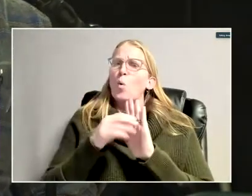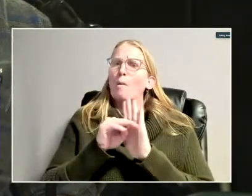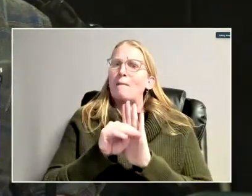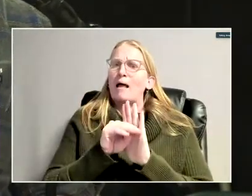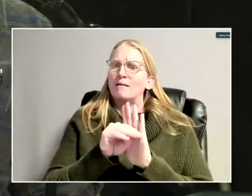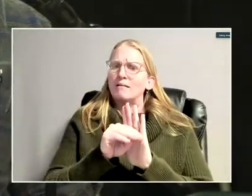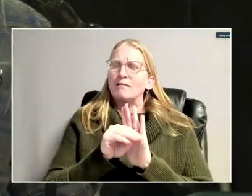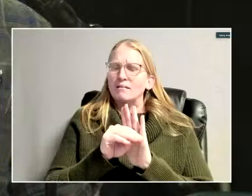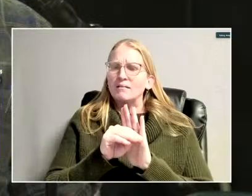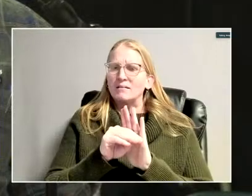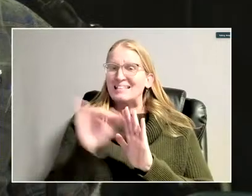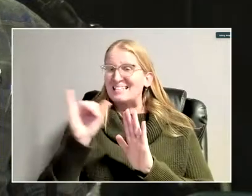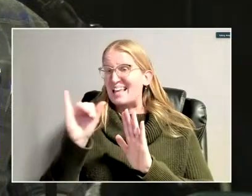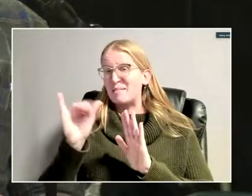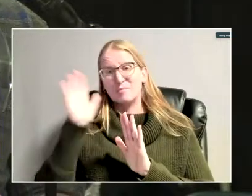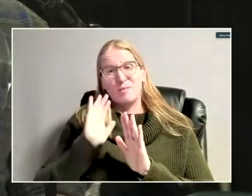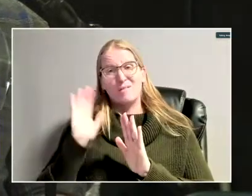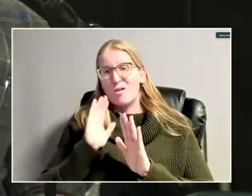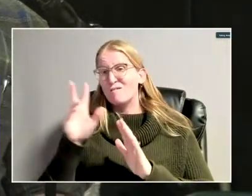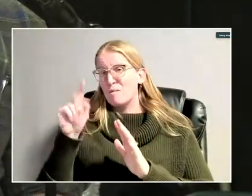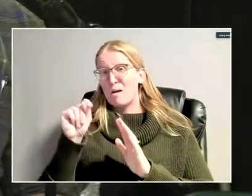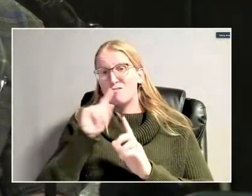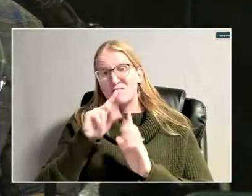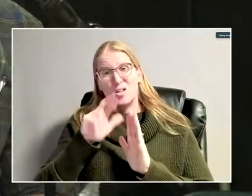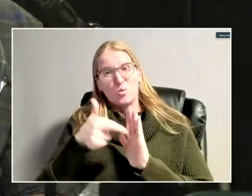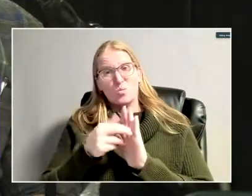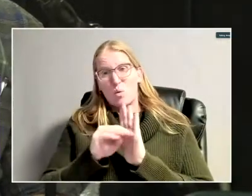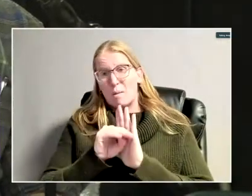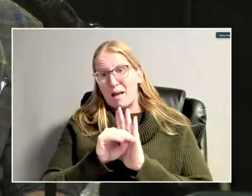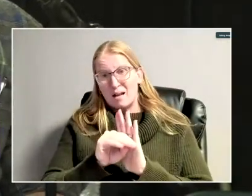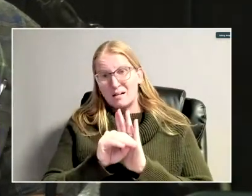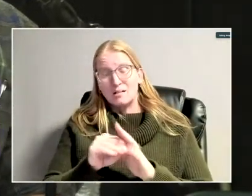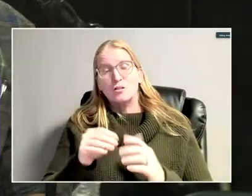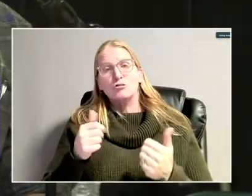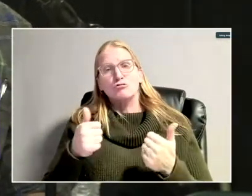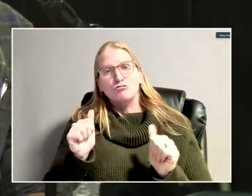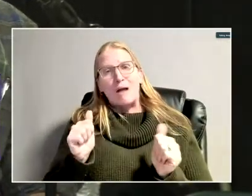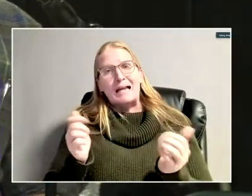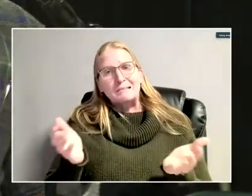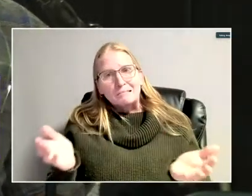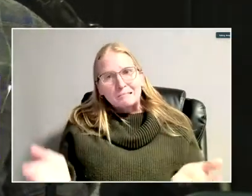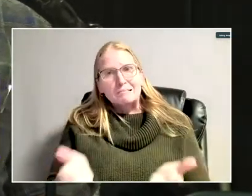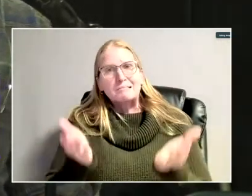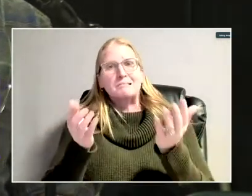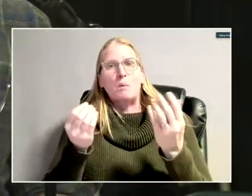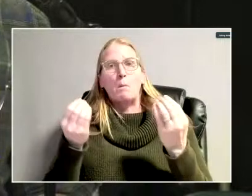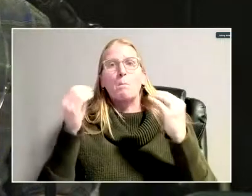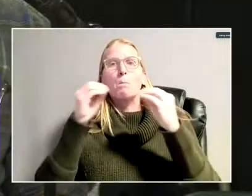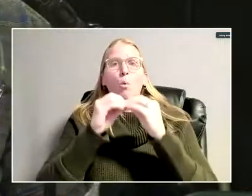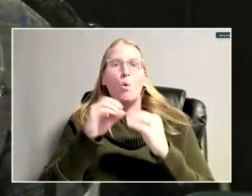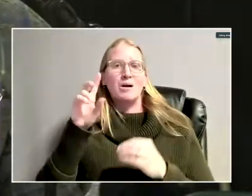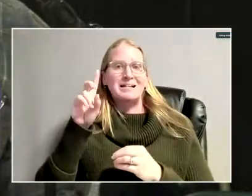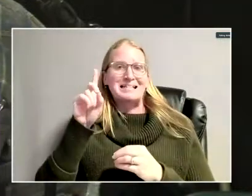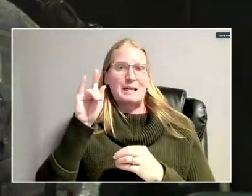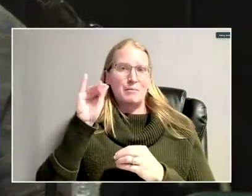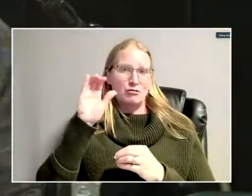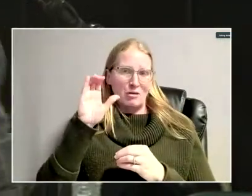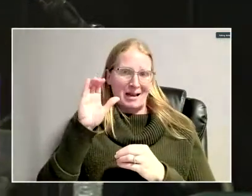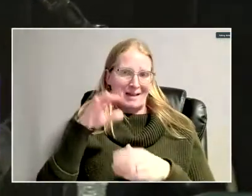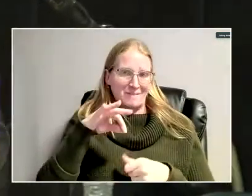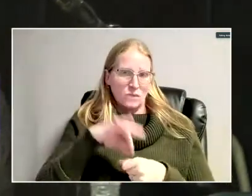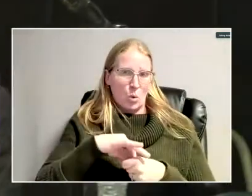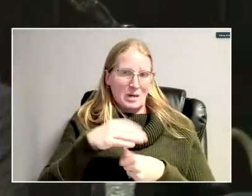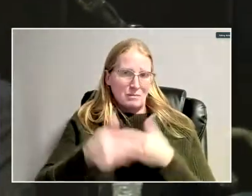issues to uh try and spur a more democratic voting process and